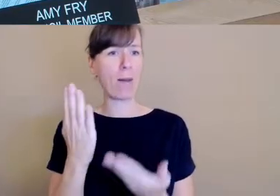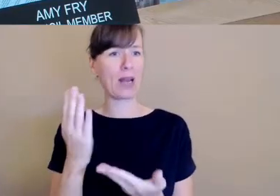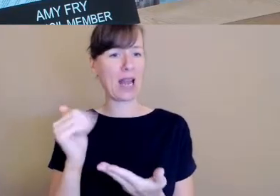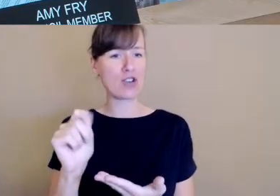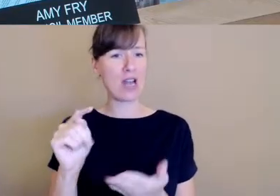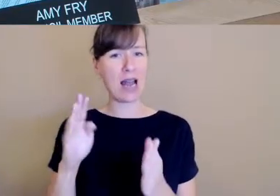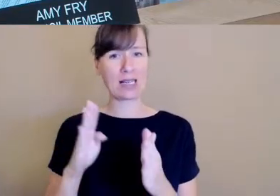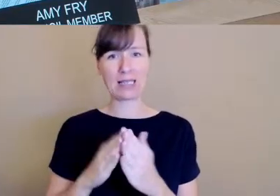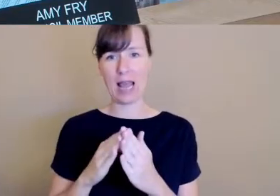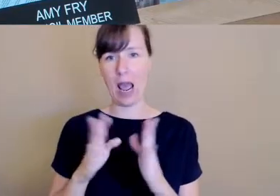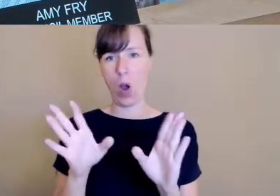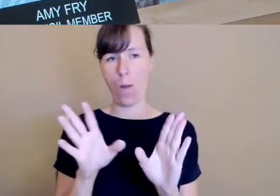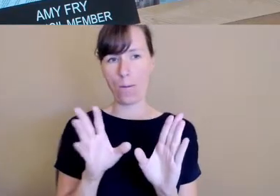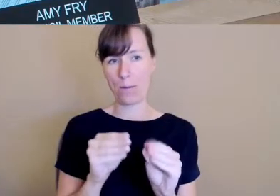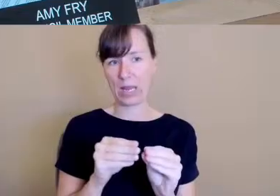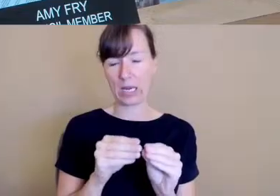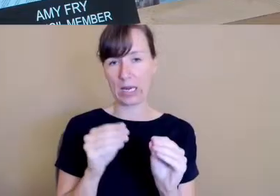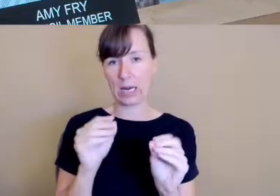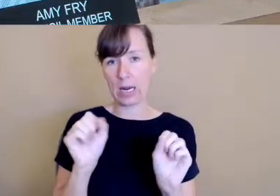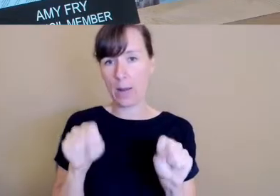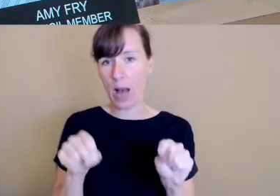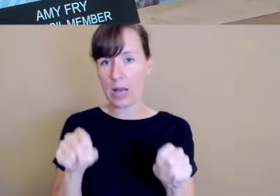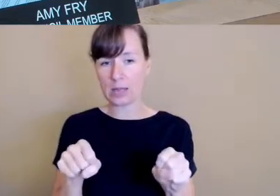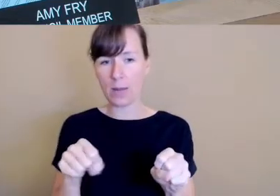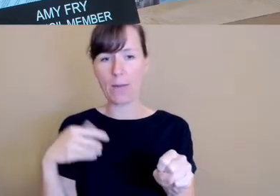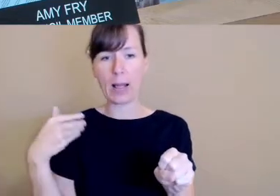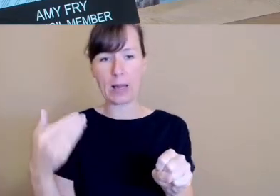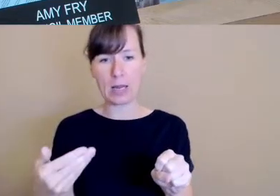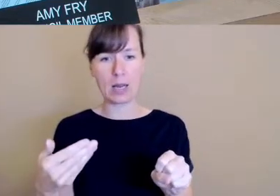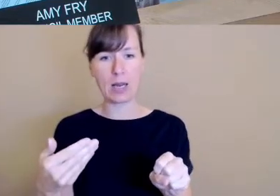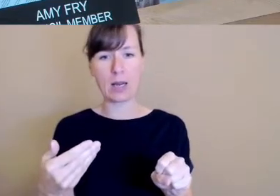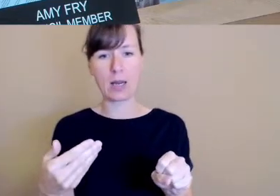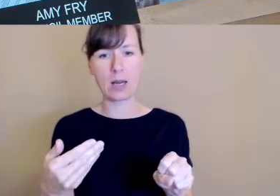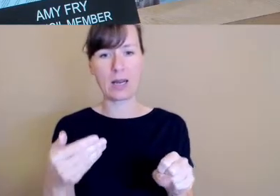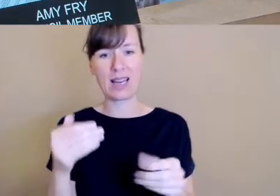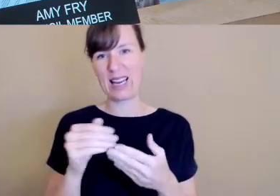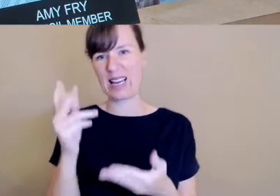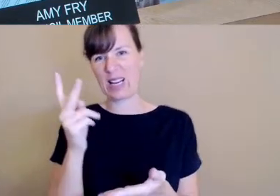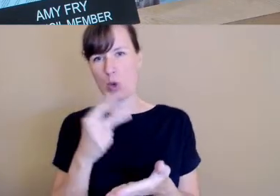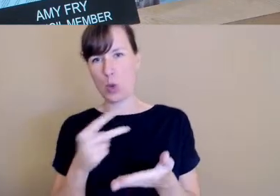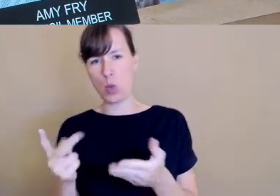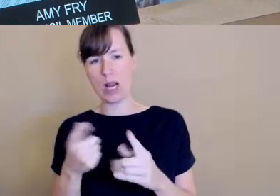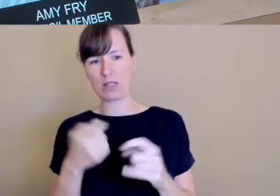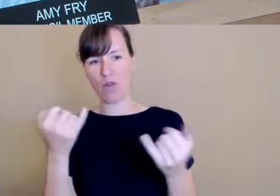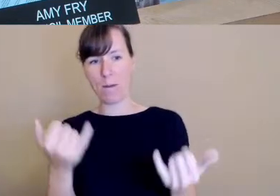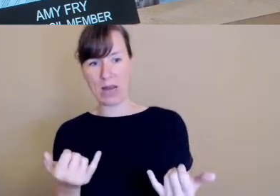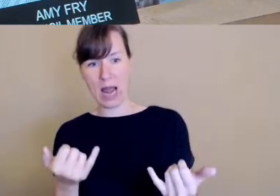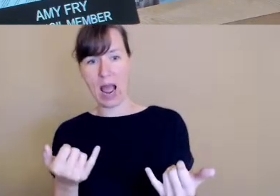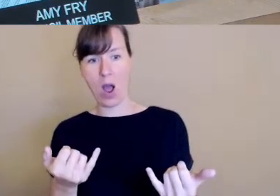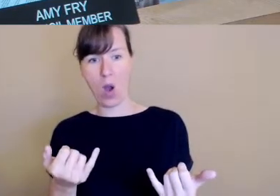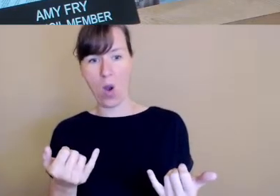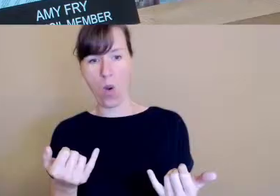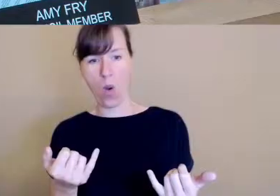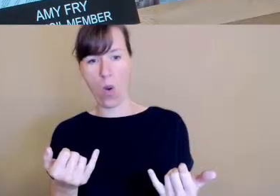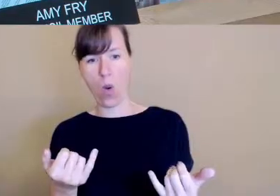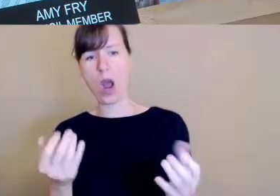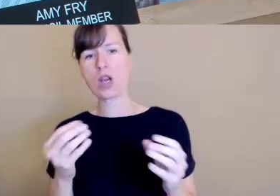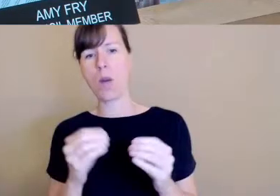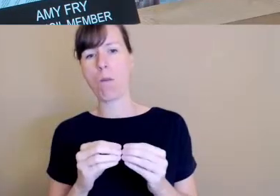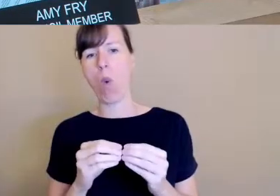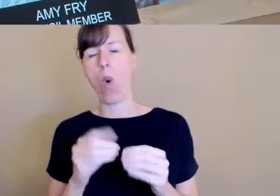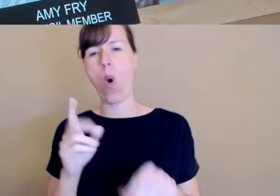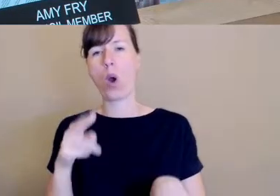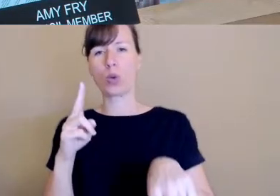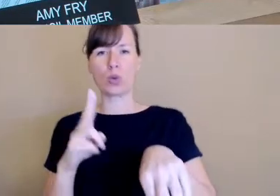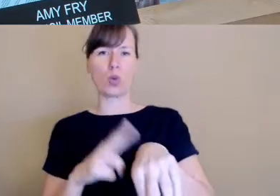meeting, potentially. So Yeah, I it's don't not think. 2 weeks from now. Exactly. So within the next 2 weeks, which is the normal timeline we would normally